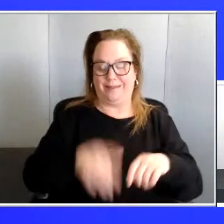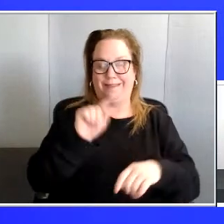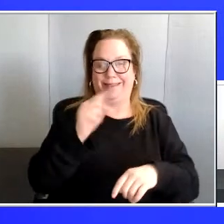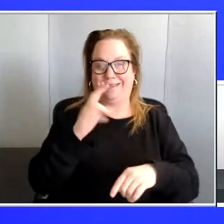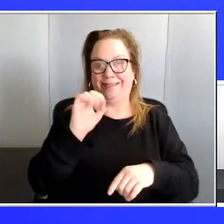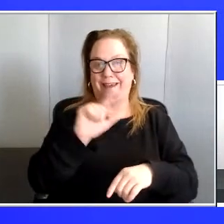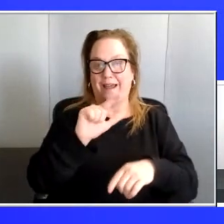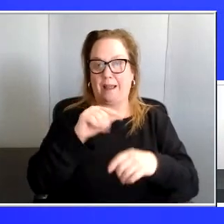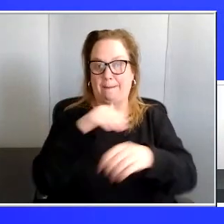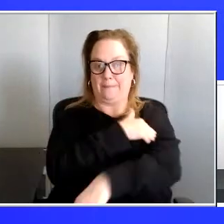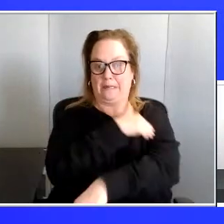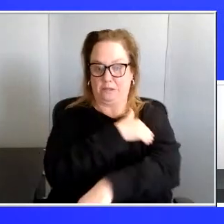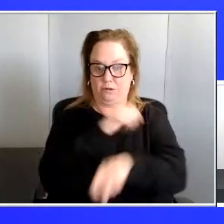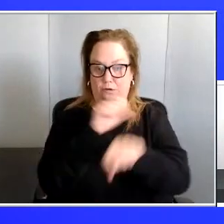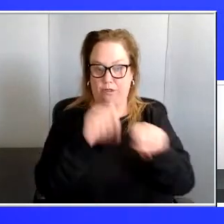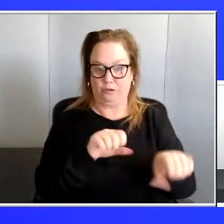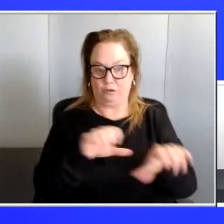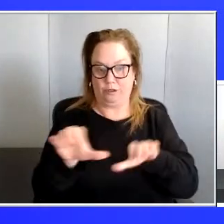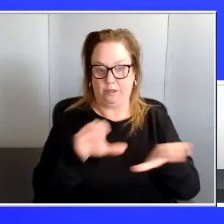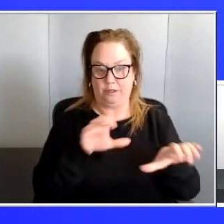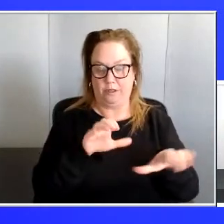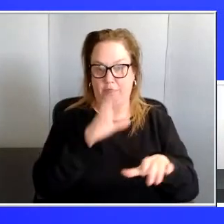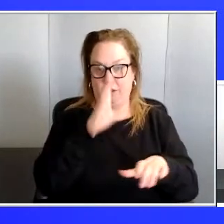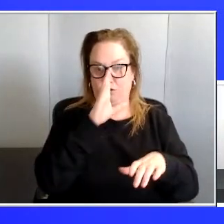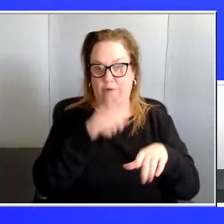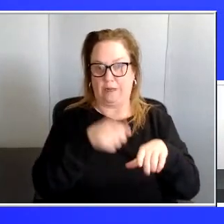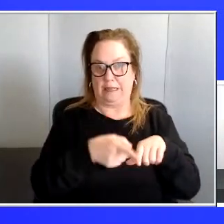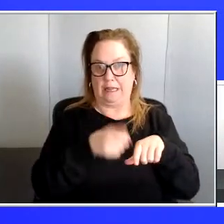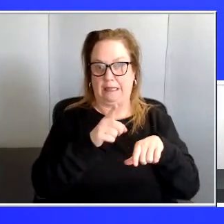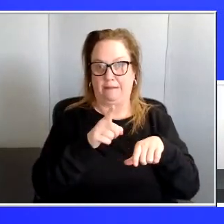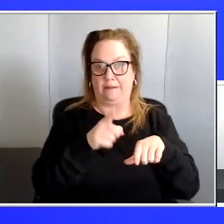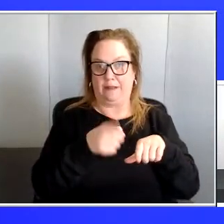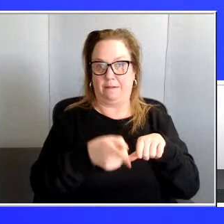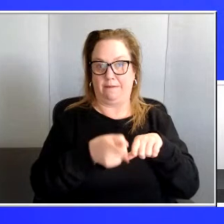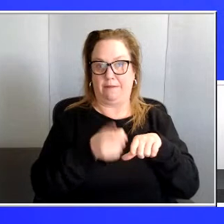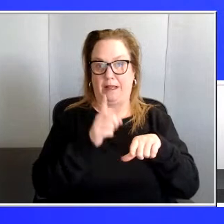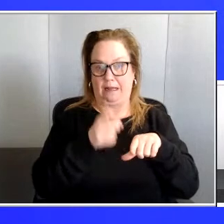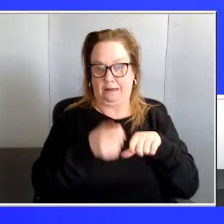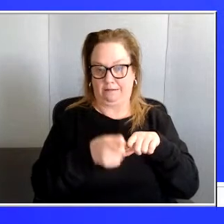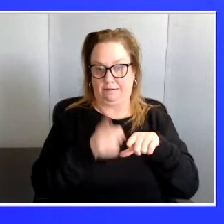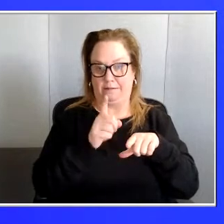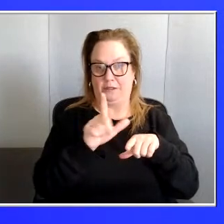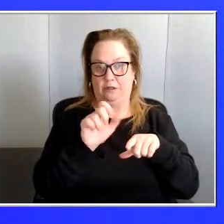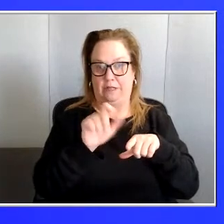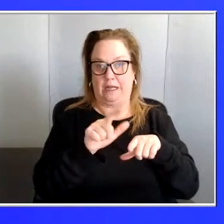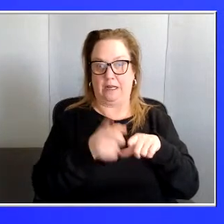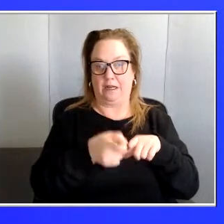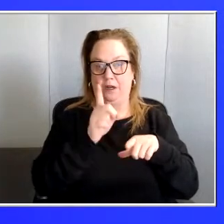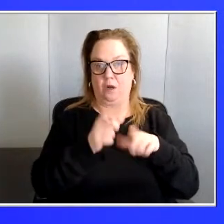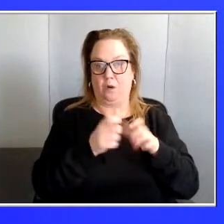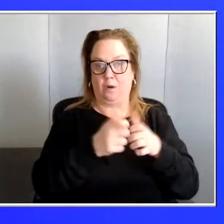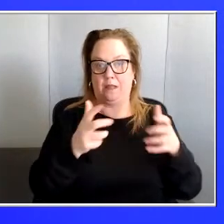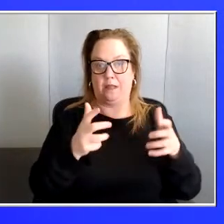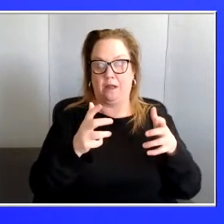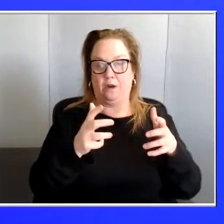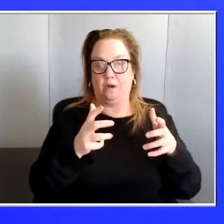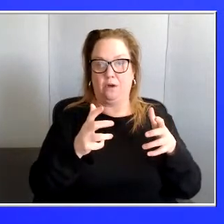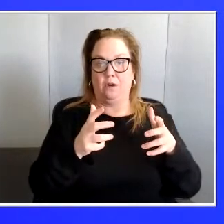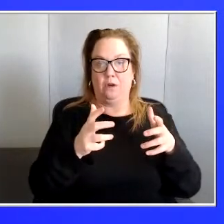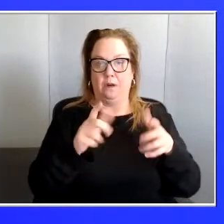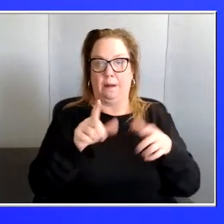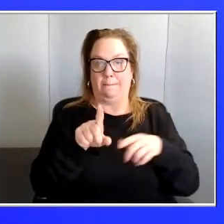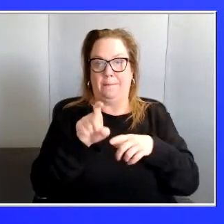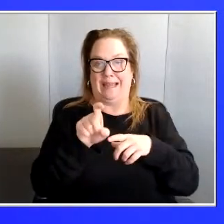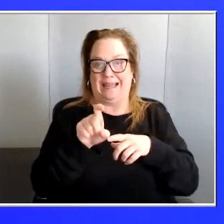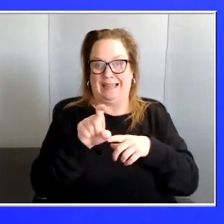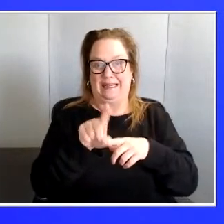to perform a straight leg lift, so laying flat on the table and just lifting her leg straight up without any type of bend in her knee? That kind